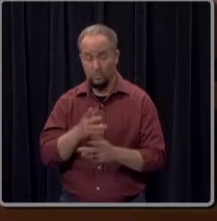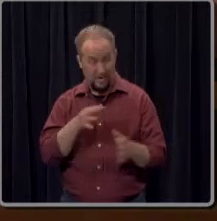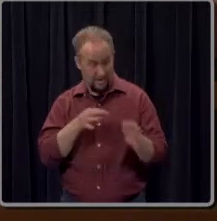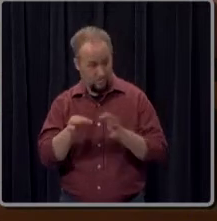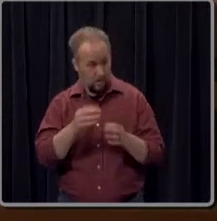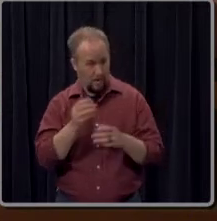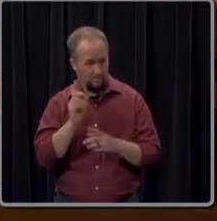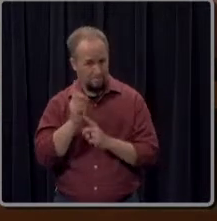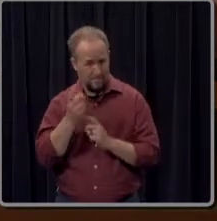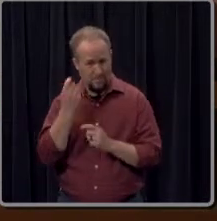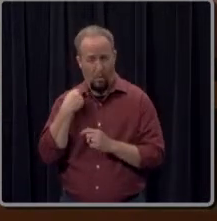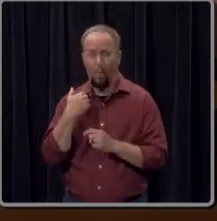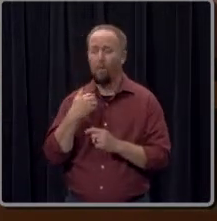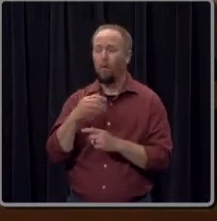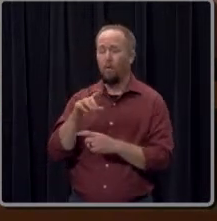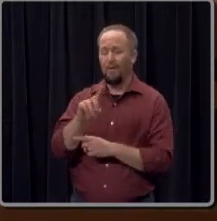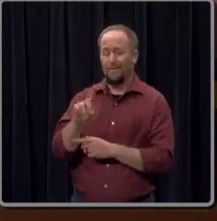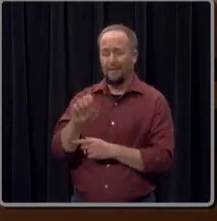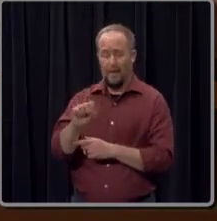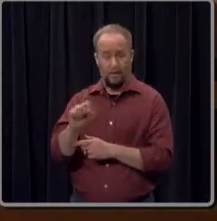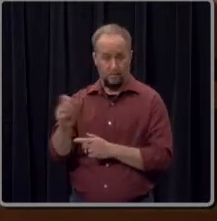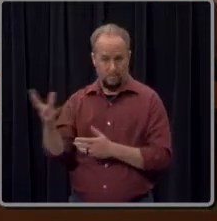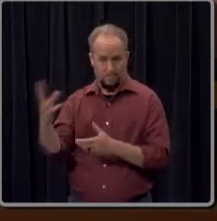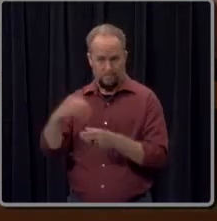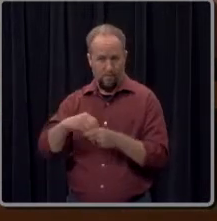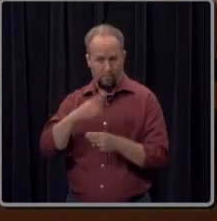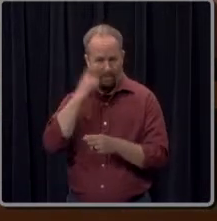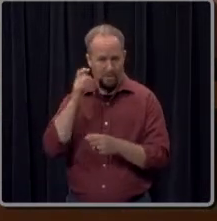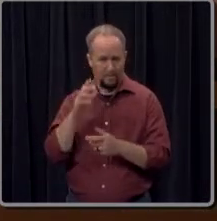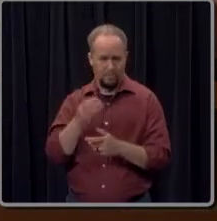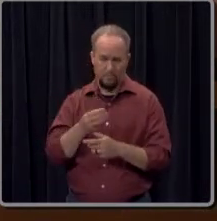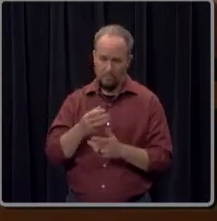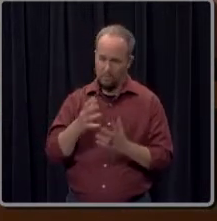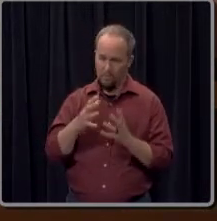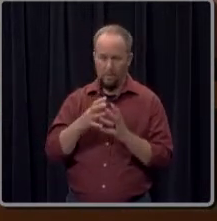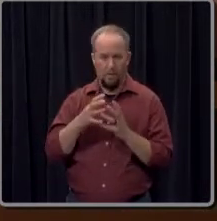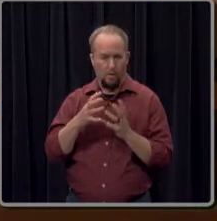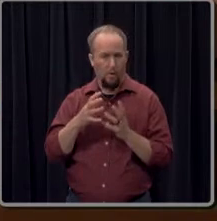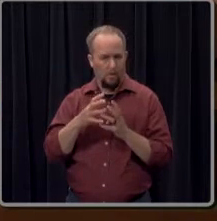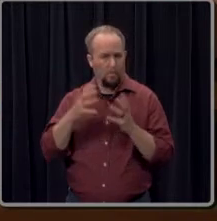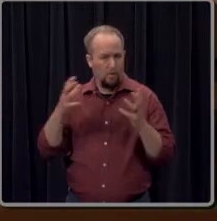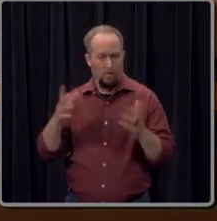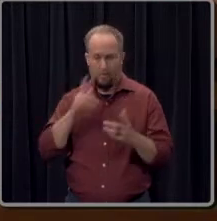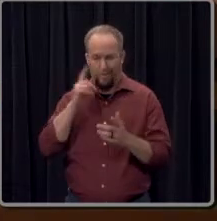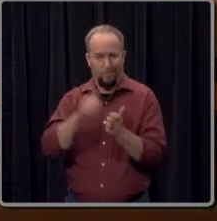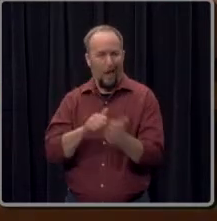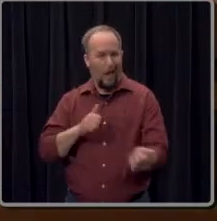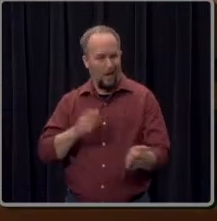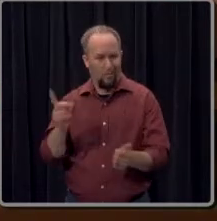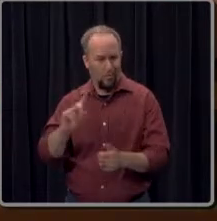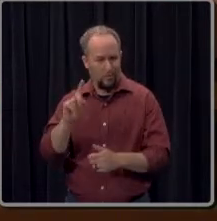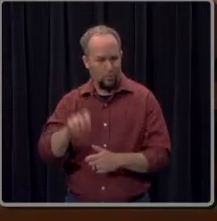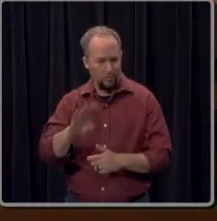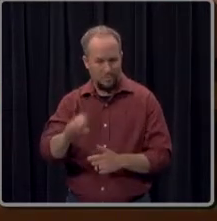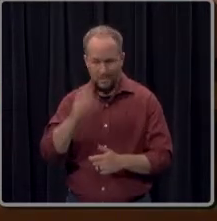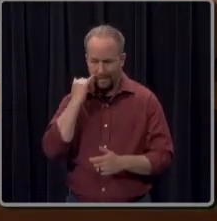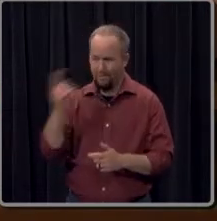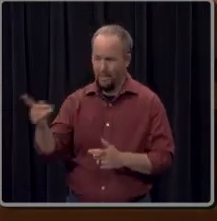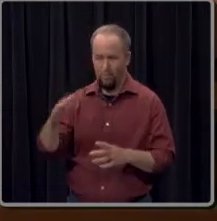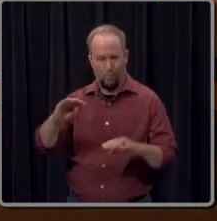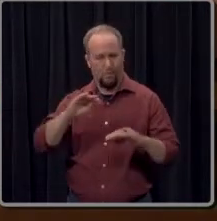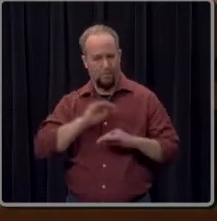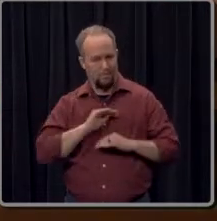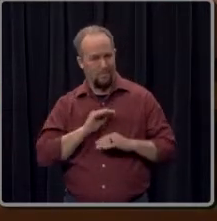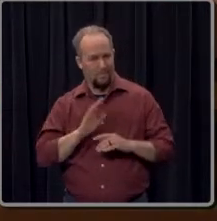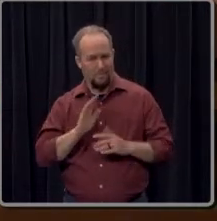that, DS obviously has skin in the game because there's several $100,000 behind where they should have been if they were fulfilling, their